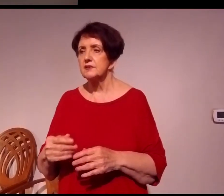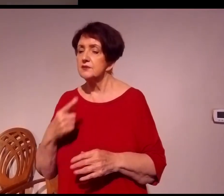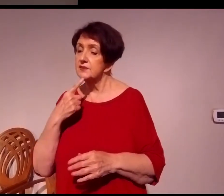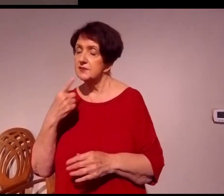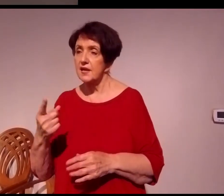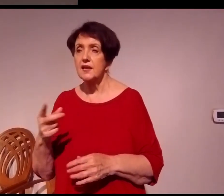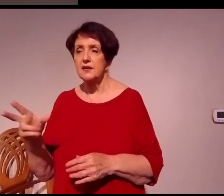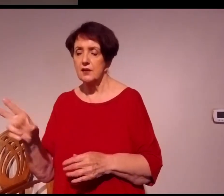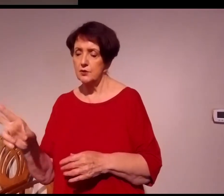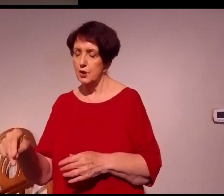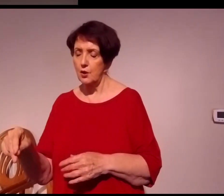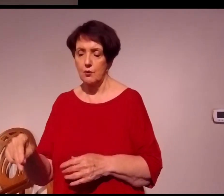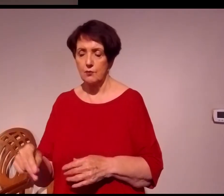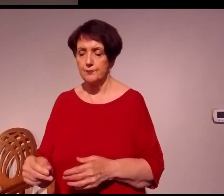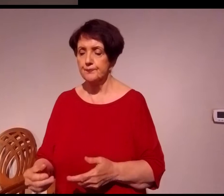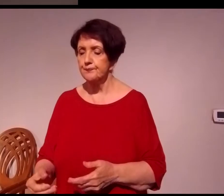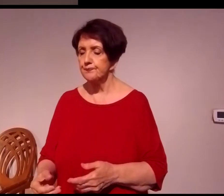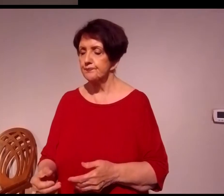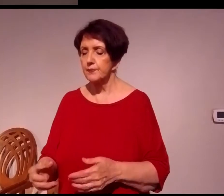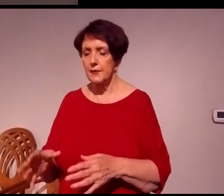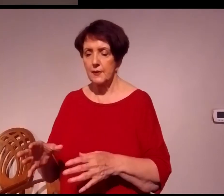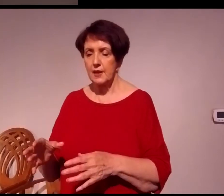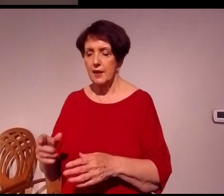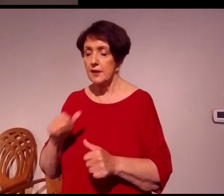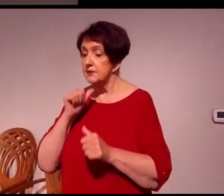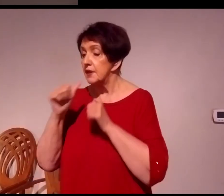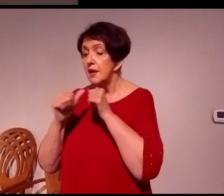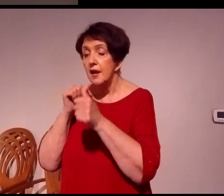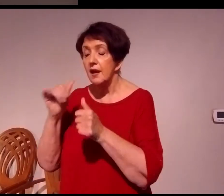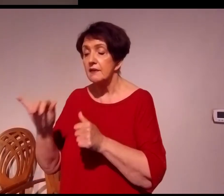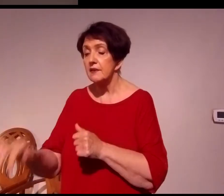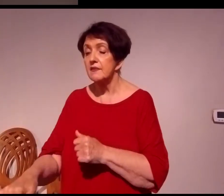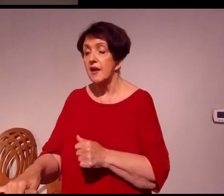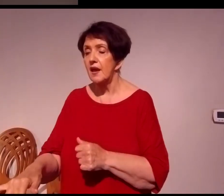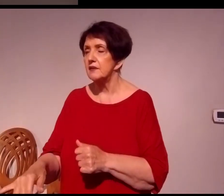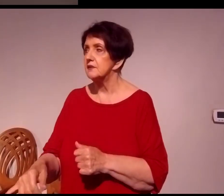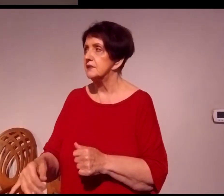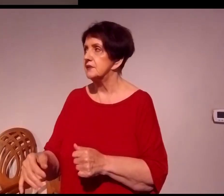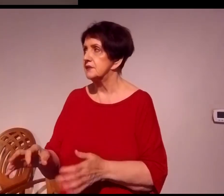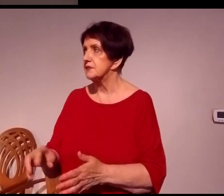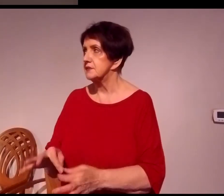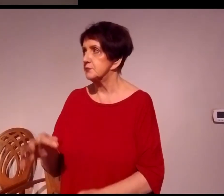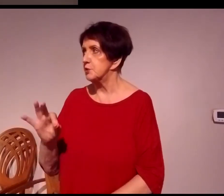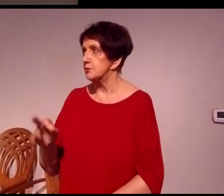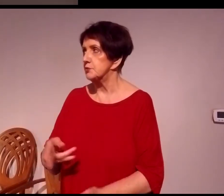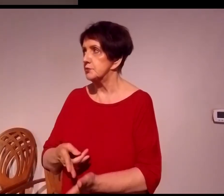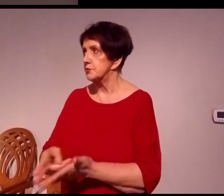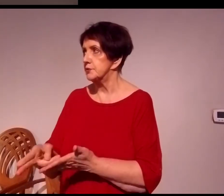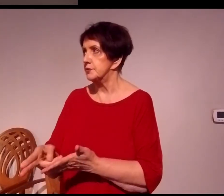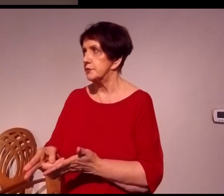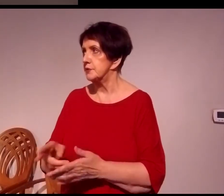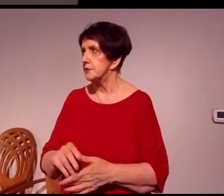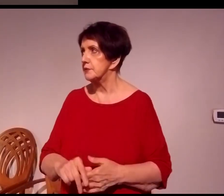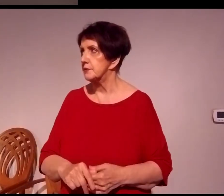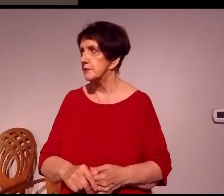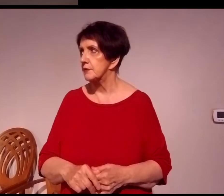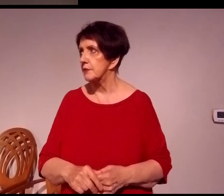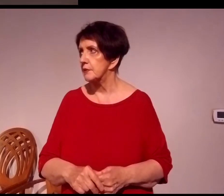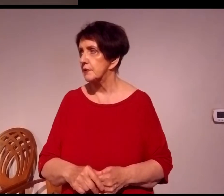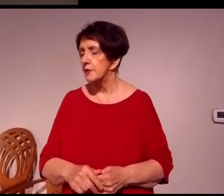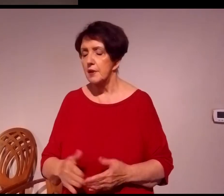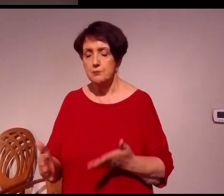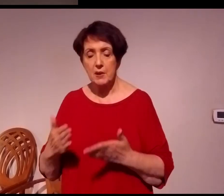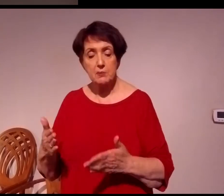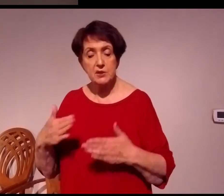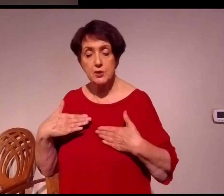say, no, I deny that is the spiritual truth. That may be the